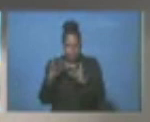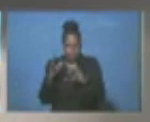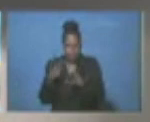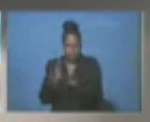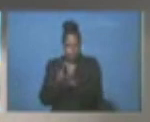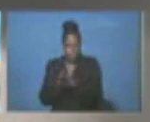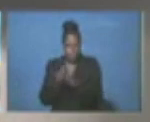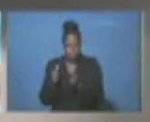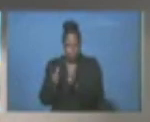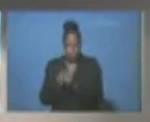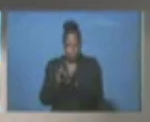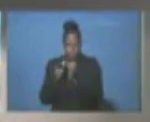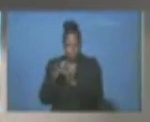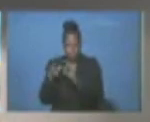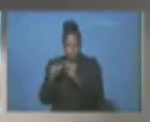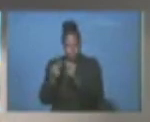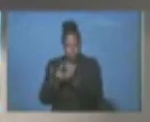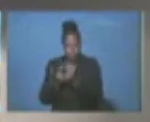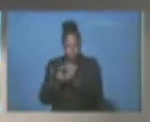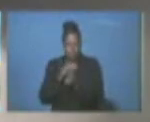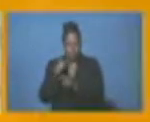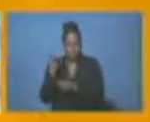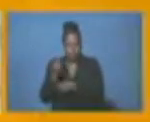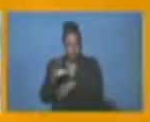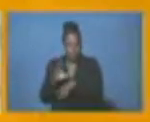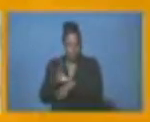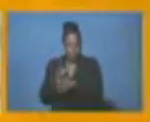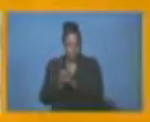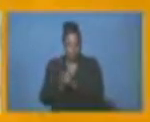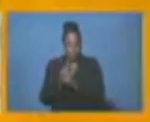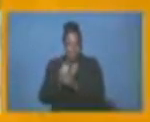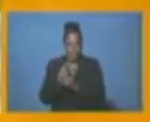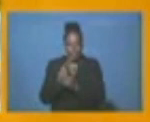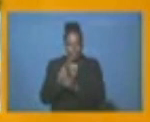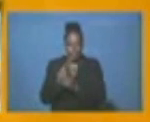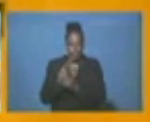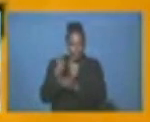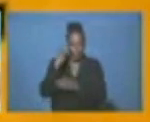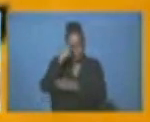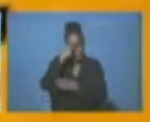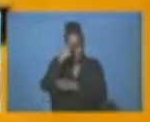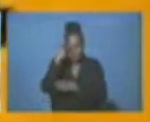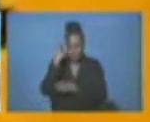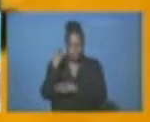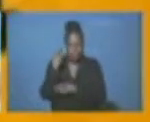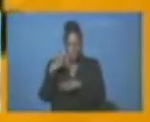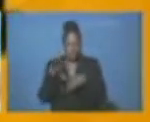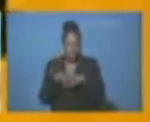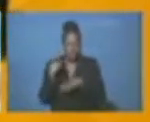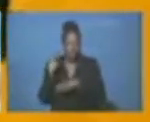with or are having next, but it's not only been the church. He says because marital rape has led to fierce debate from all